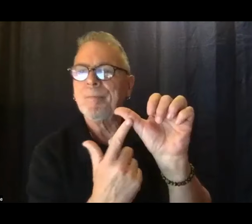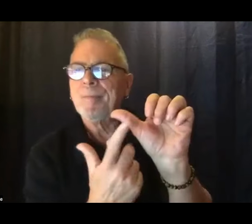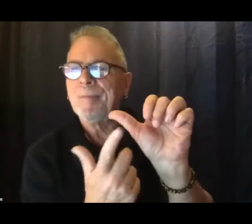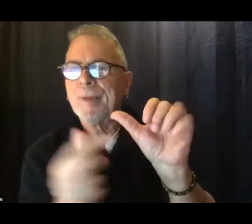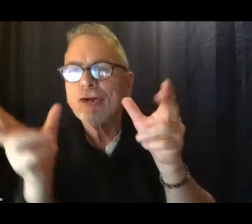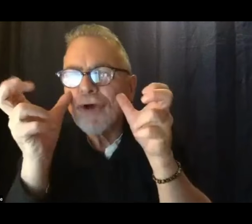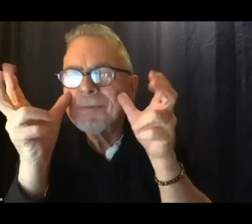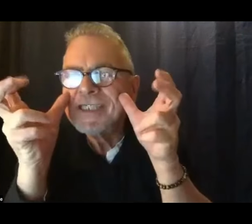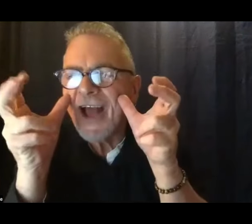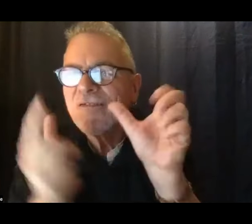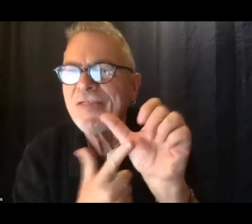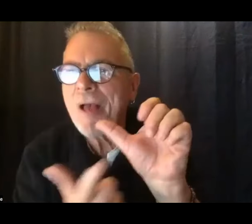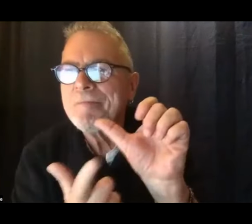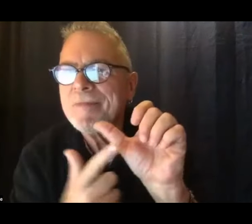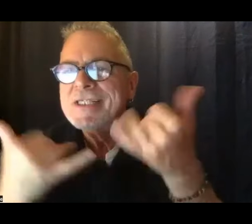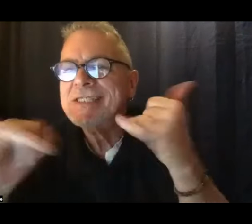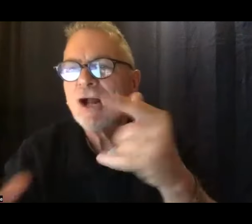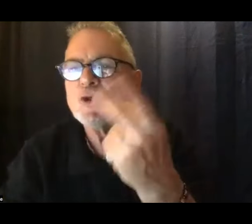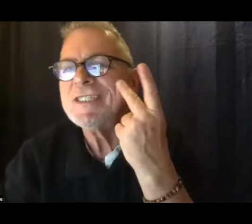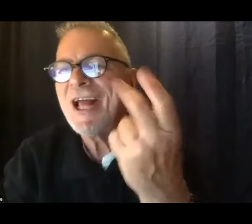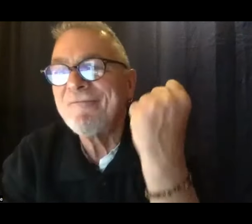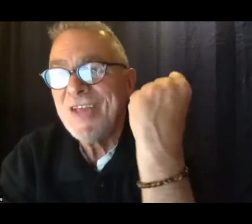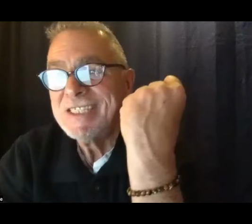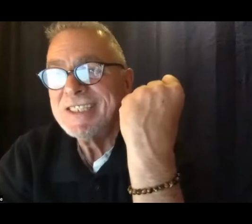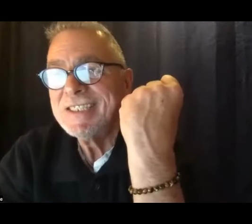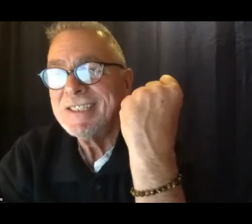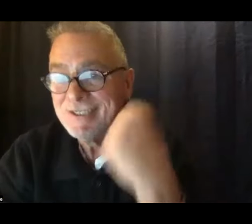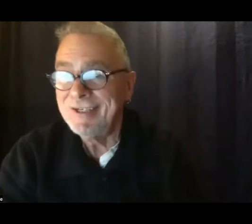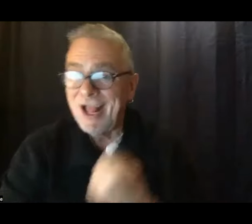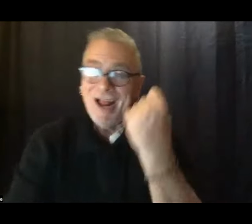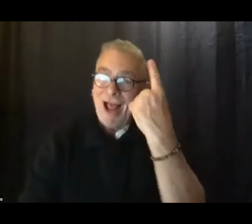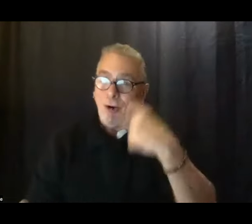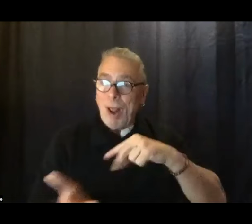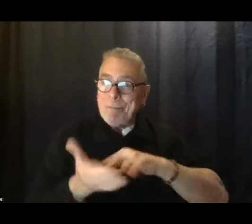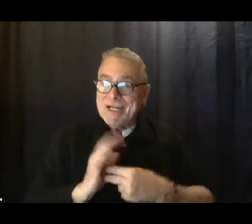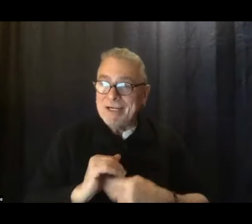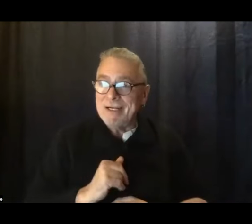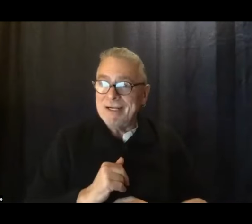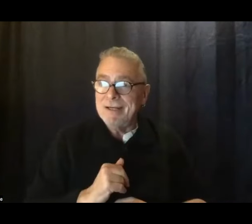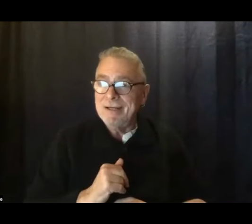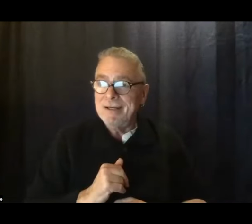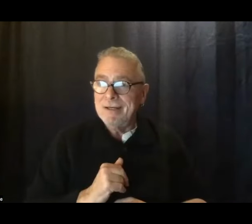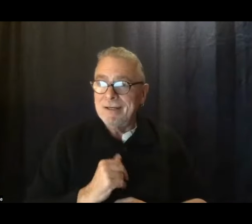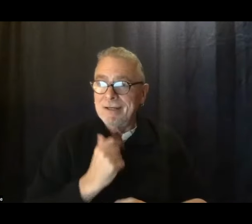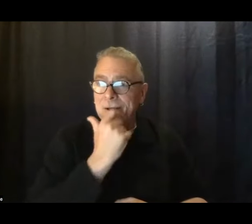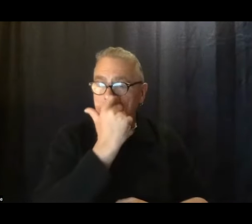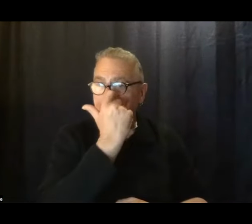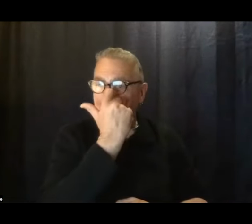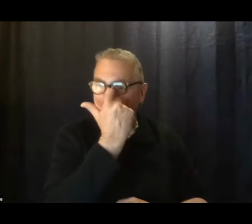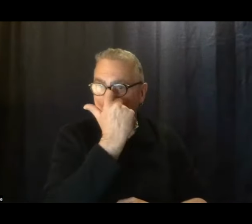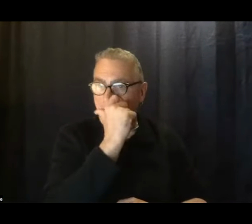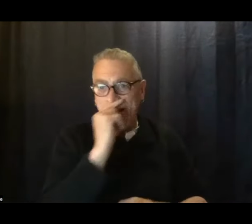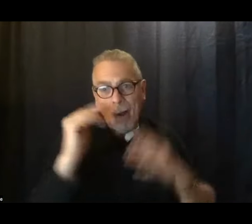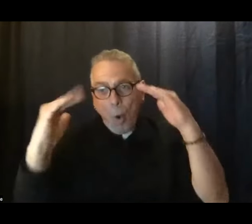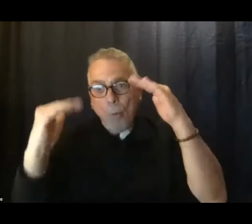it's all based on the thumb, right? So you see that as the fist. So that's why I say this